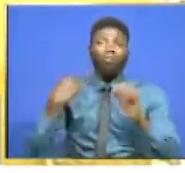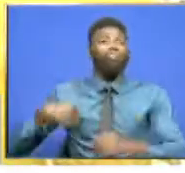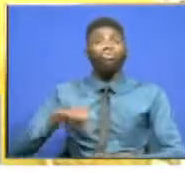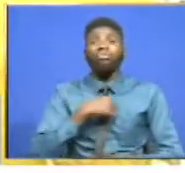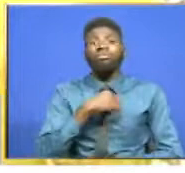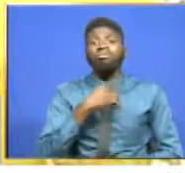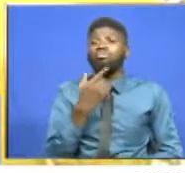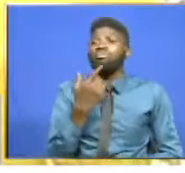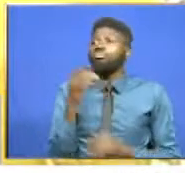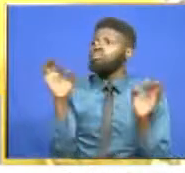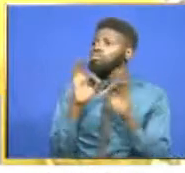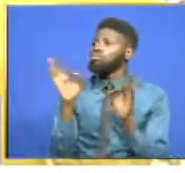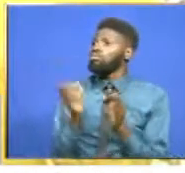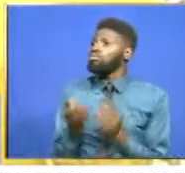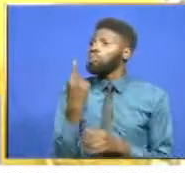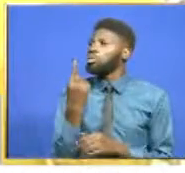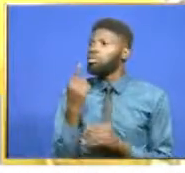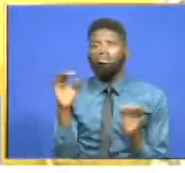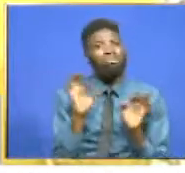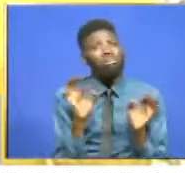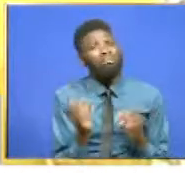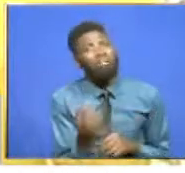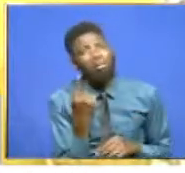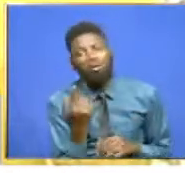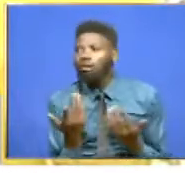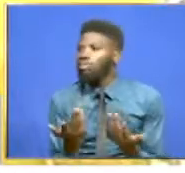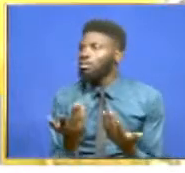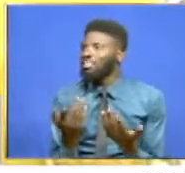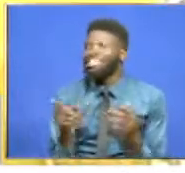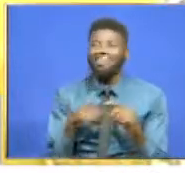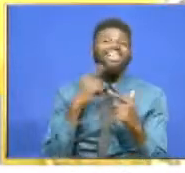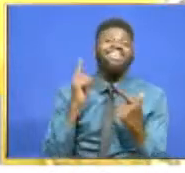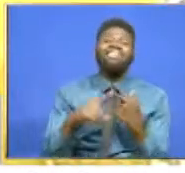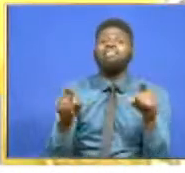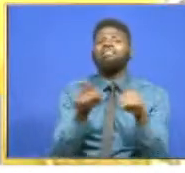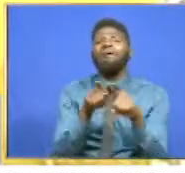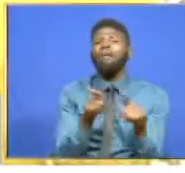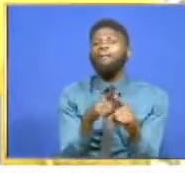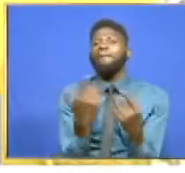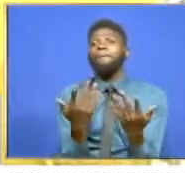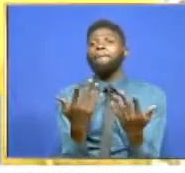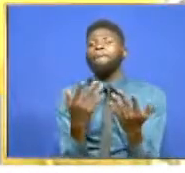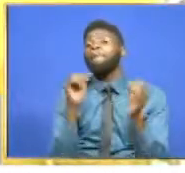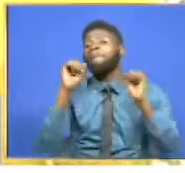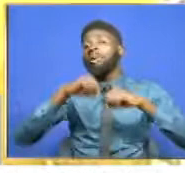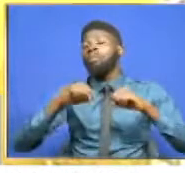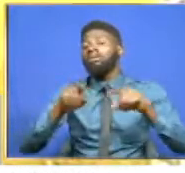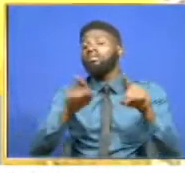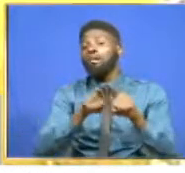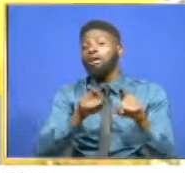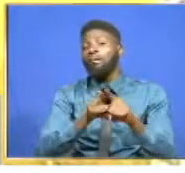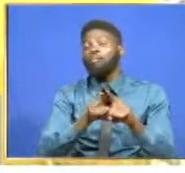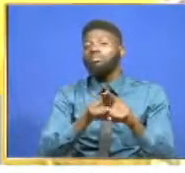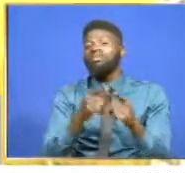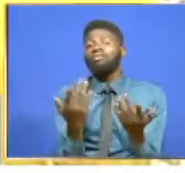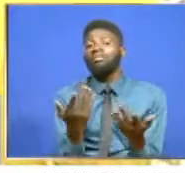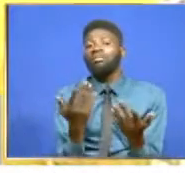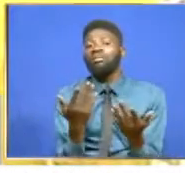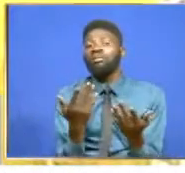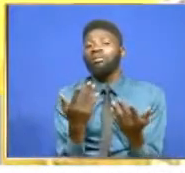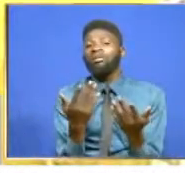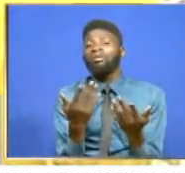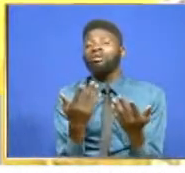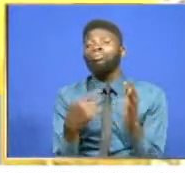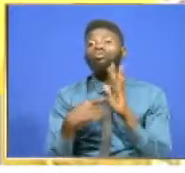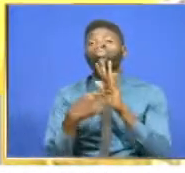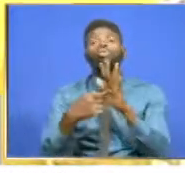of every occurrence as a surprise. And then this putting up the other possibility would have been interpreted to be a lot more rebellious